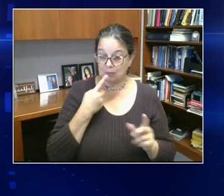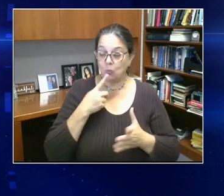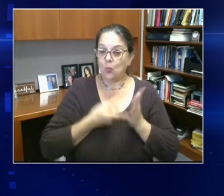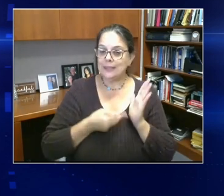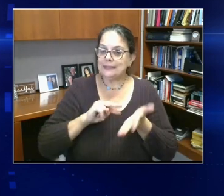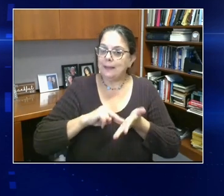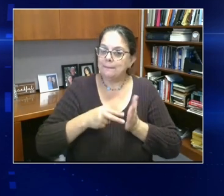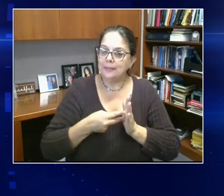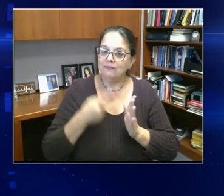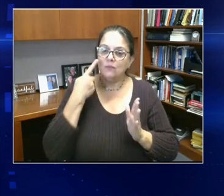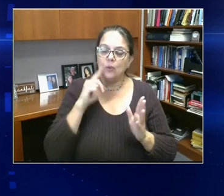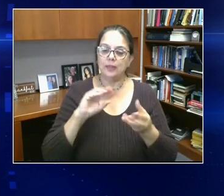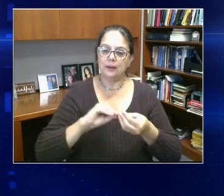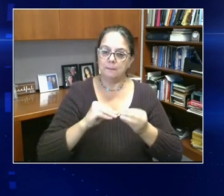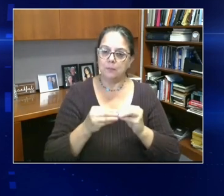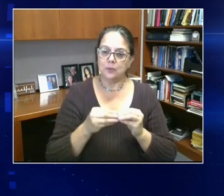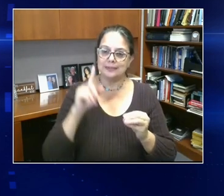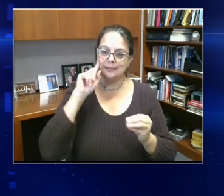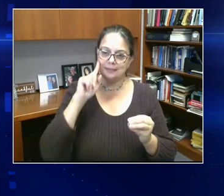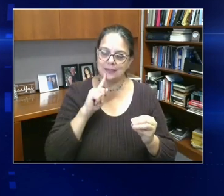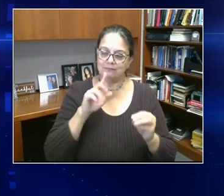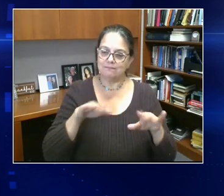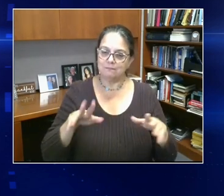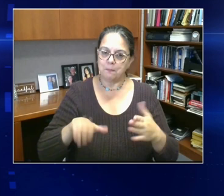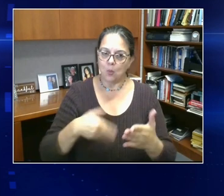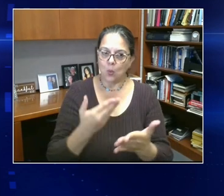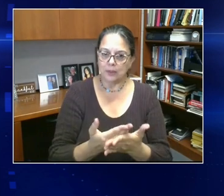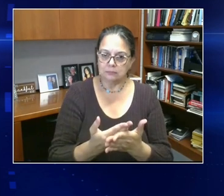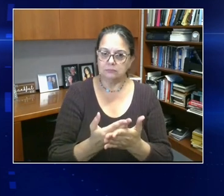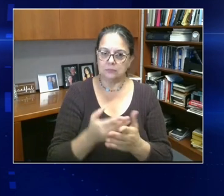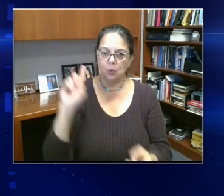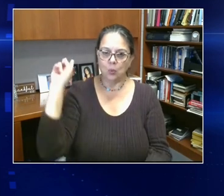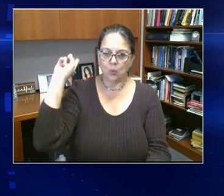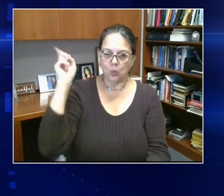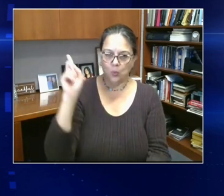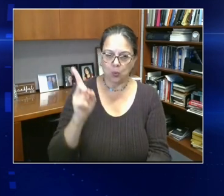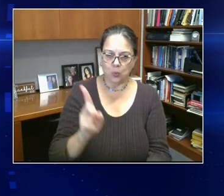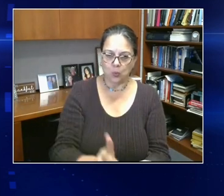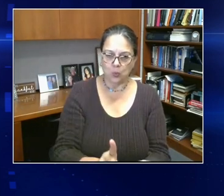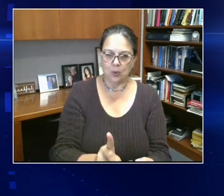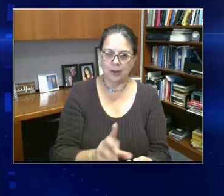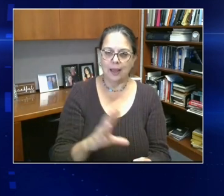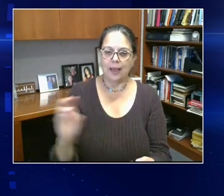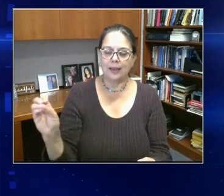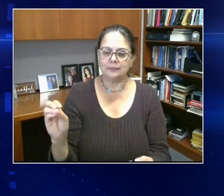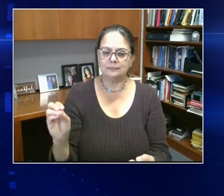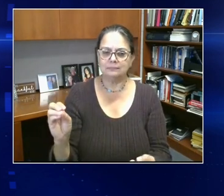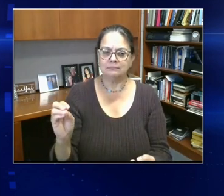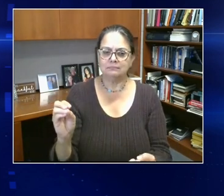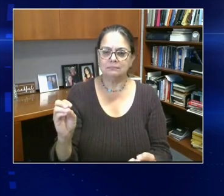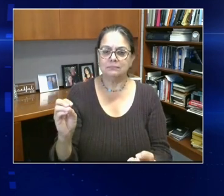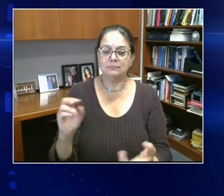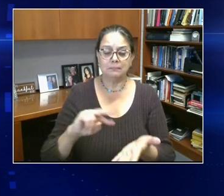So if parents choose to genetically alter their children to be hearing, this has the potential to